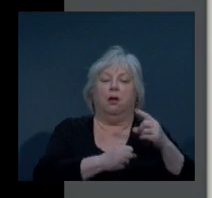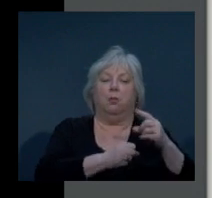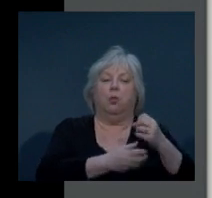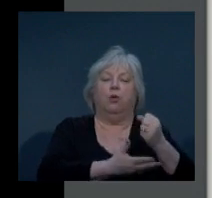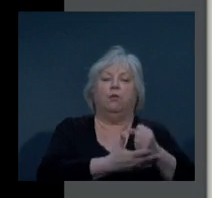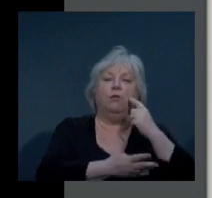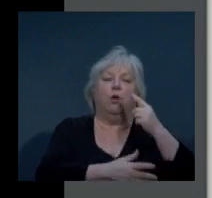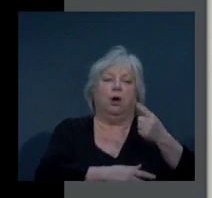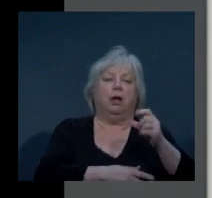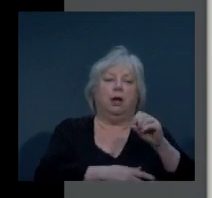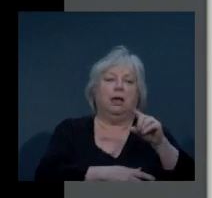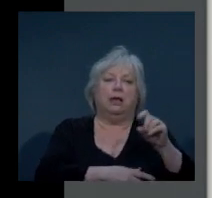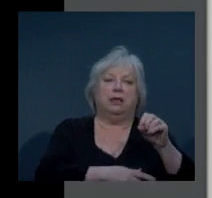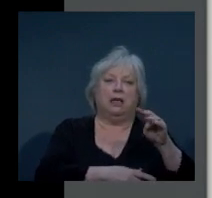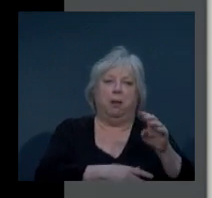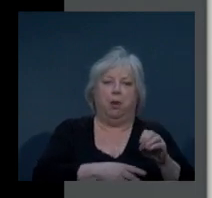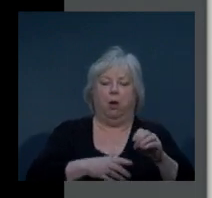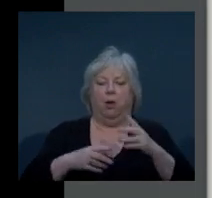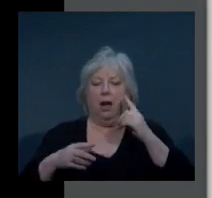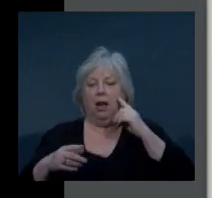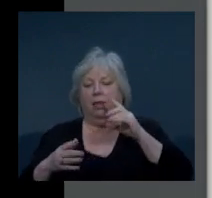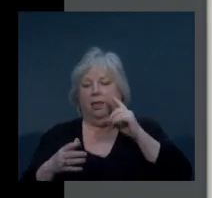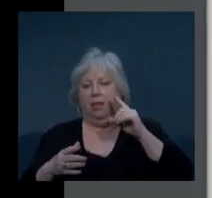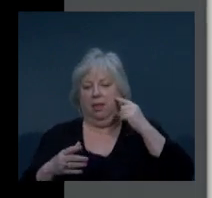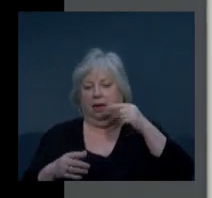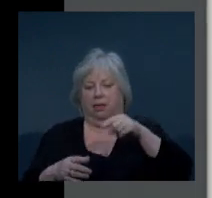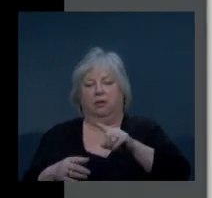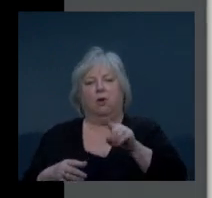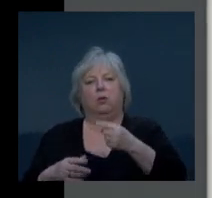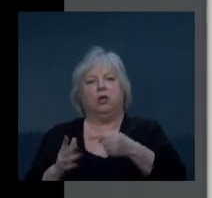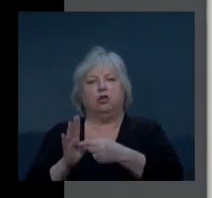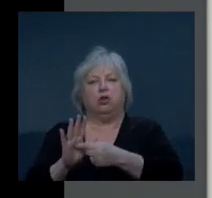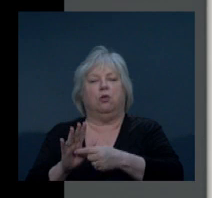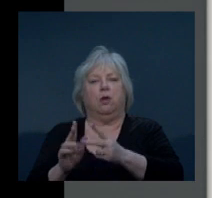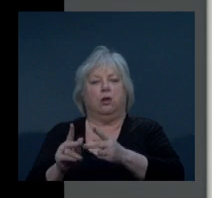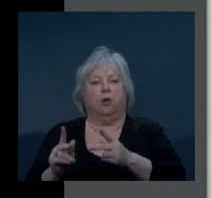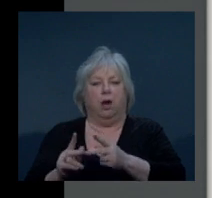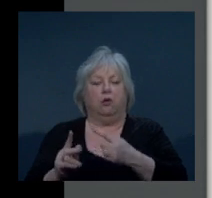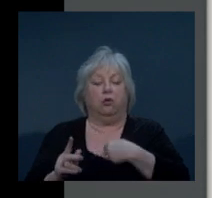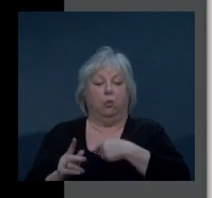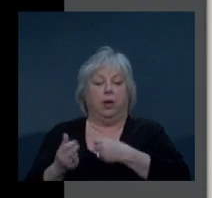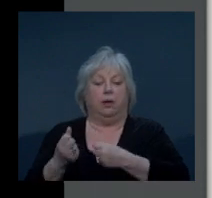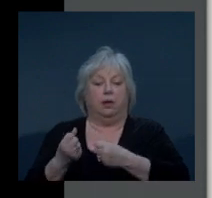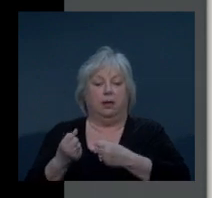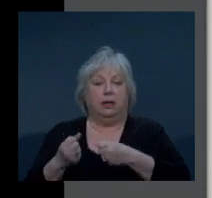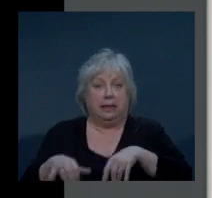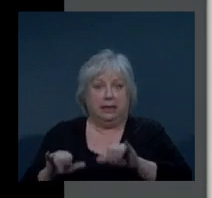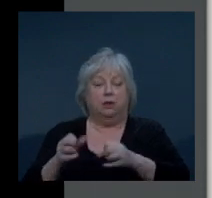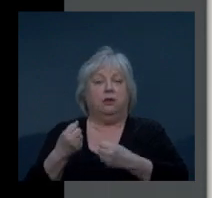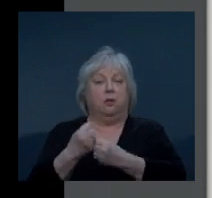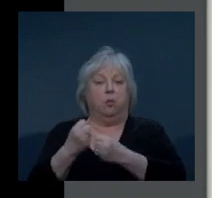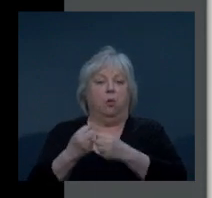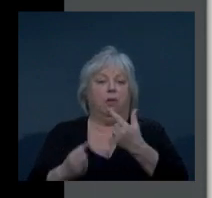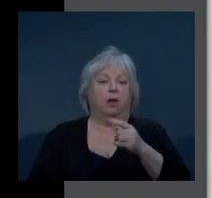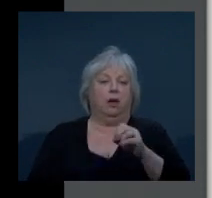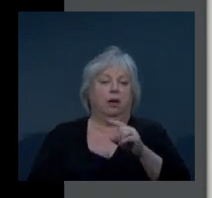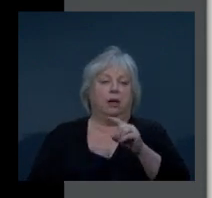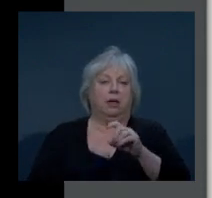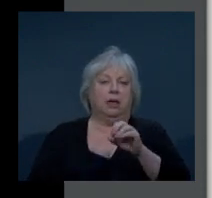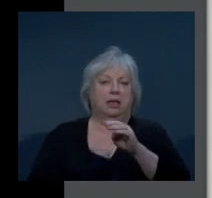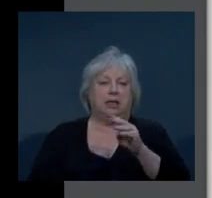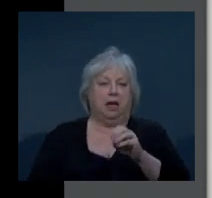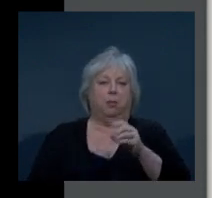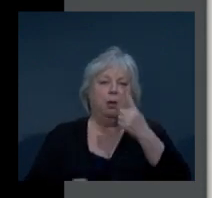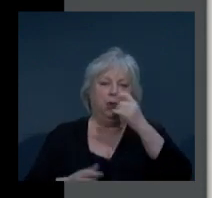there, and I believe this one, it just shows the location, so we are still in support of that gazebo because that was an